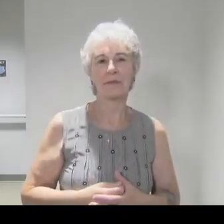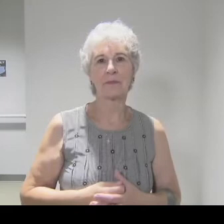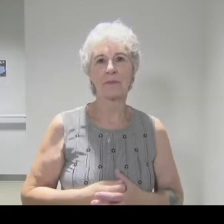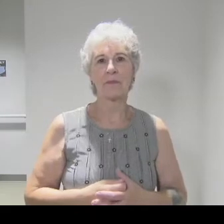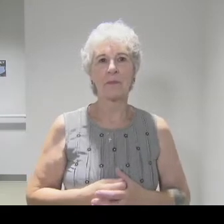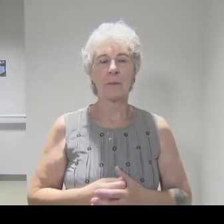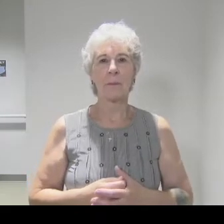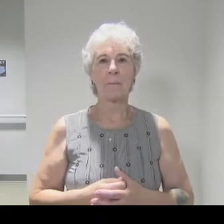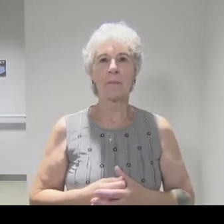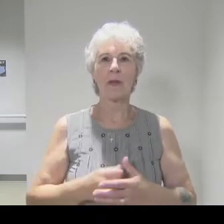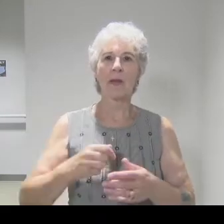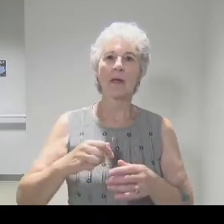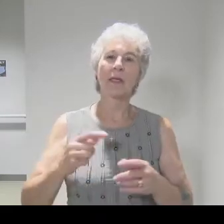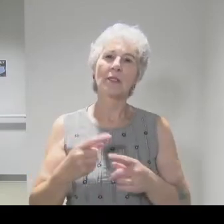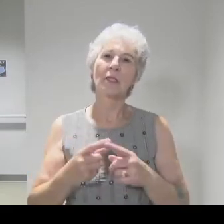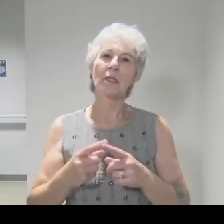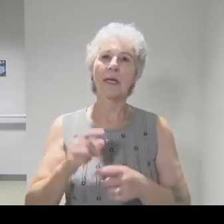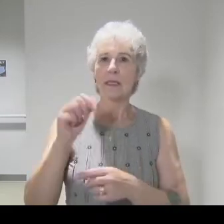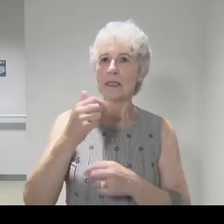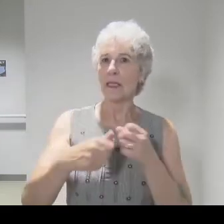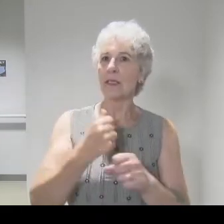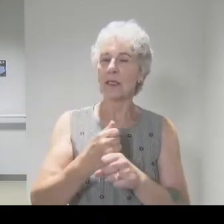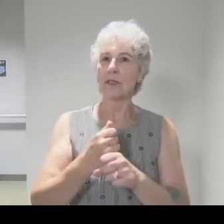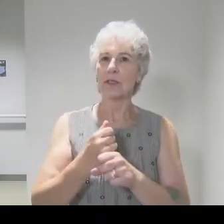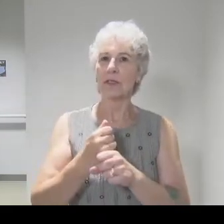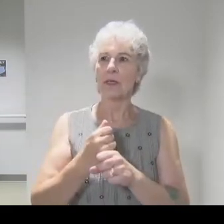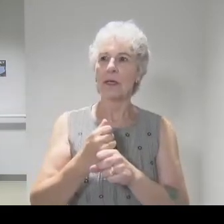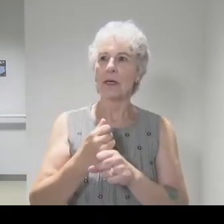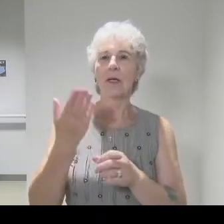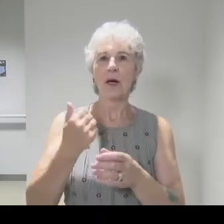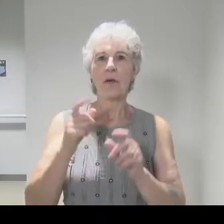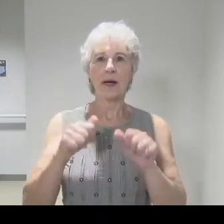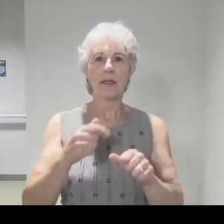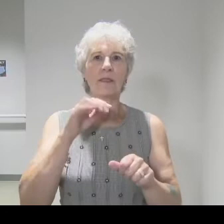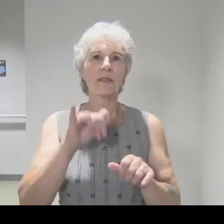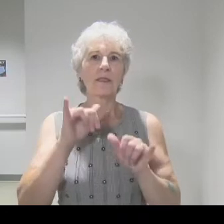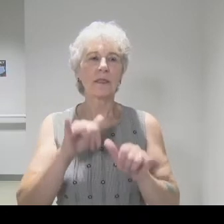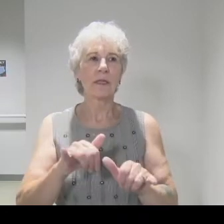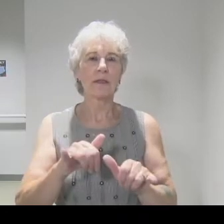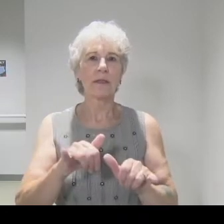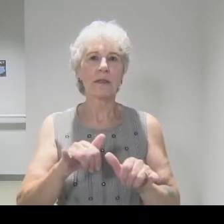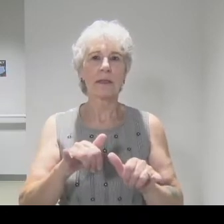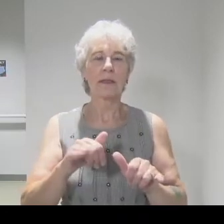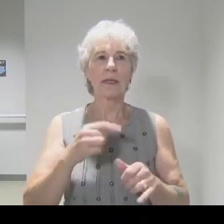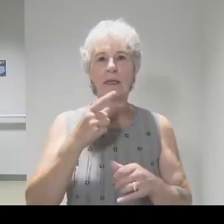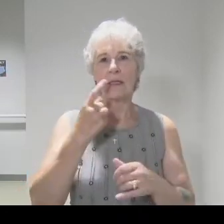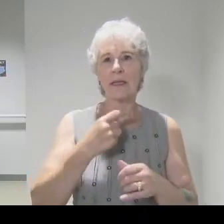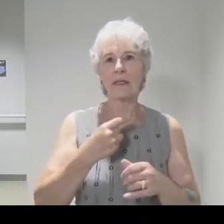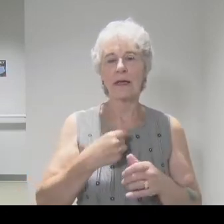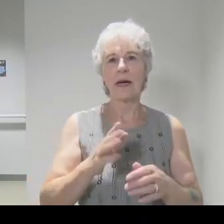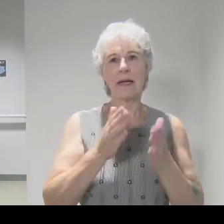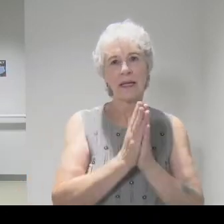Up until about 10 years ago, I could still recite it, but I can't seem to anymore, and I asked my doctor about